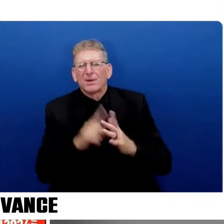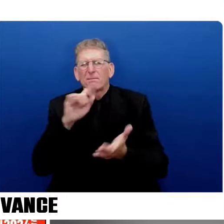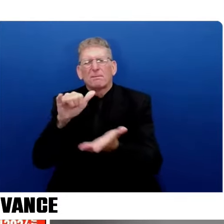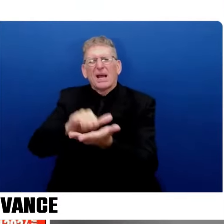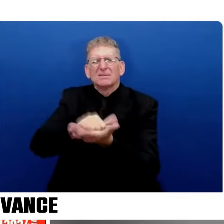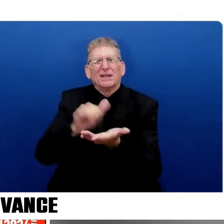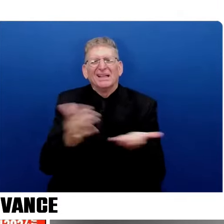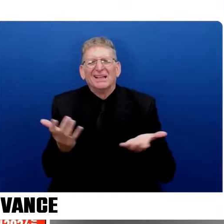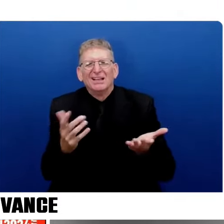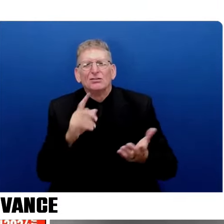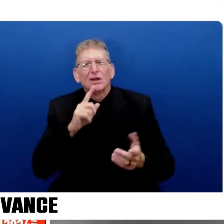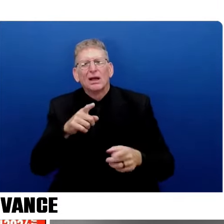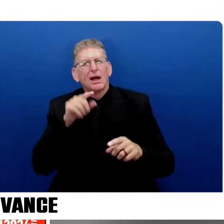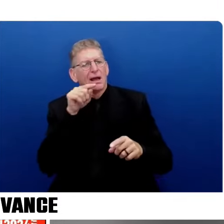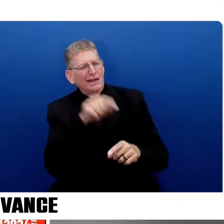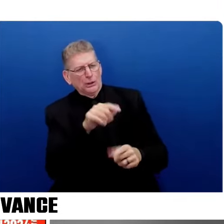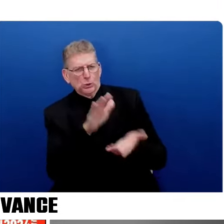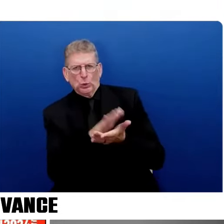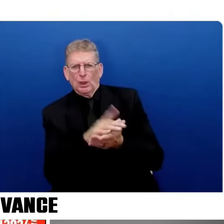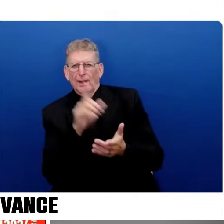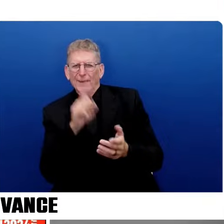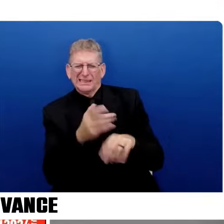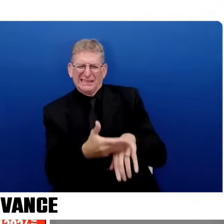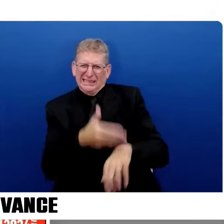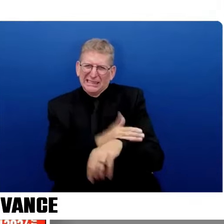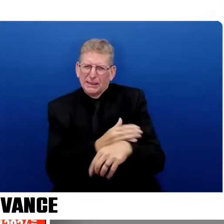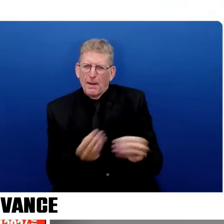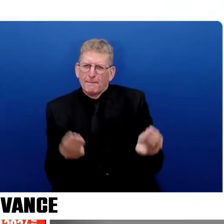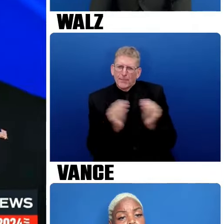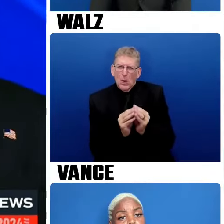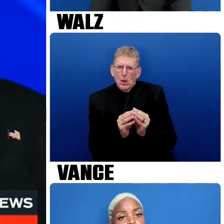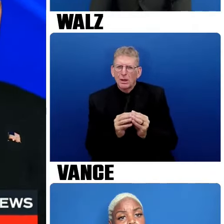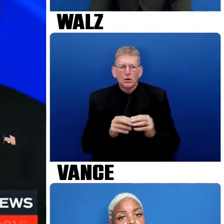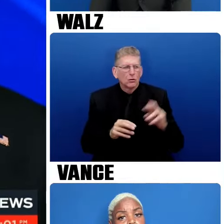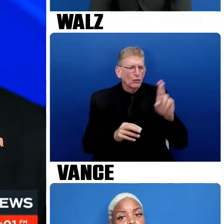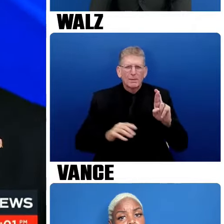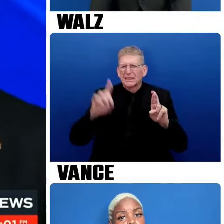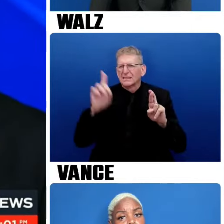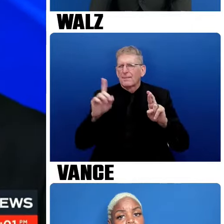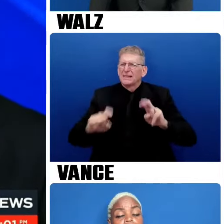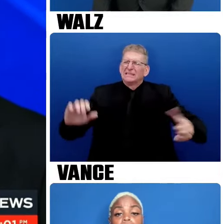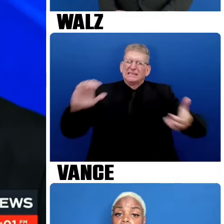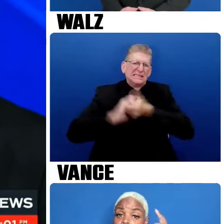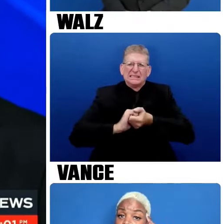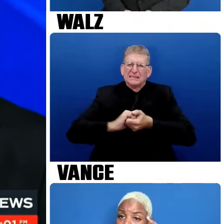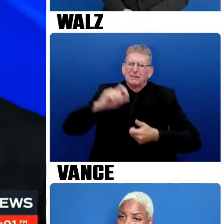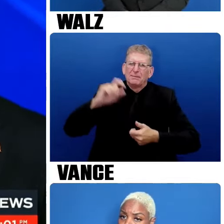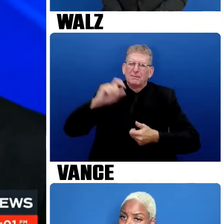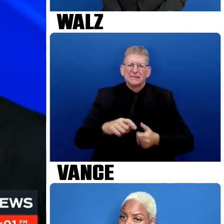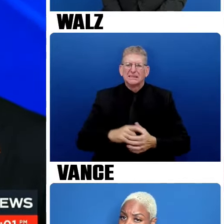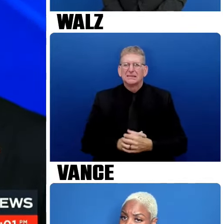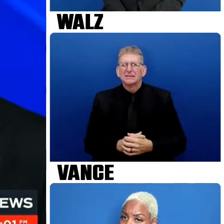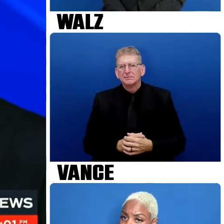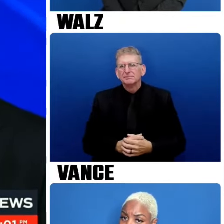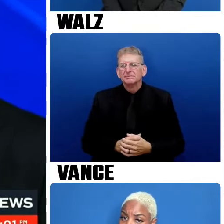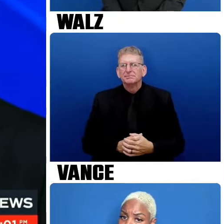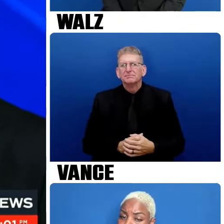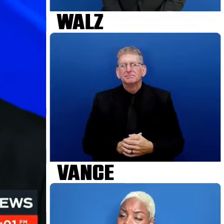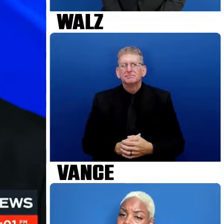bipartisan solutions for how to do that. Governor, you have 2 minutes. Well, I think all the parents watching tonight, this is your biggest nightmare. Look, I